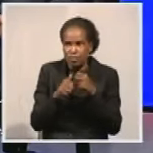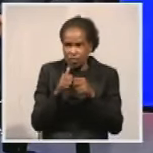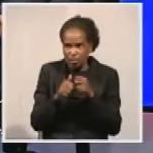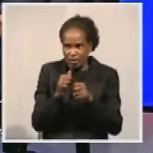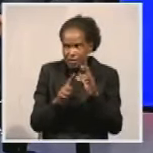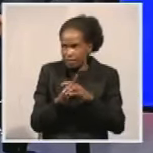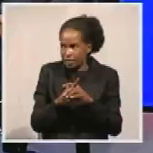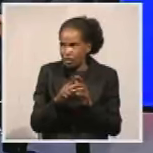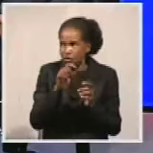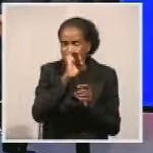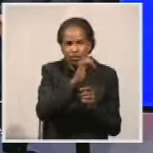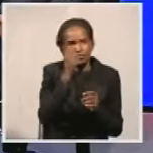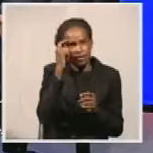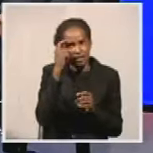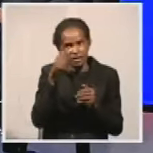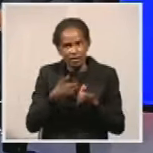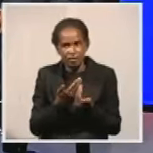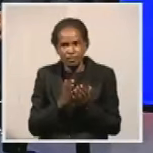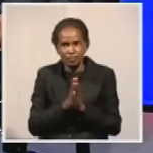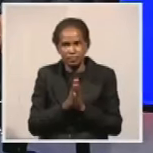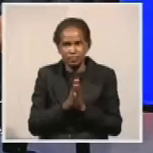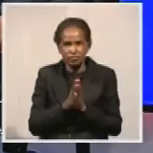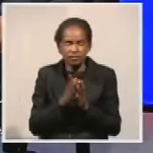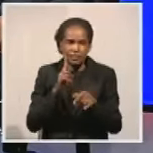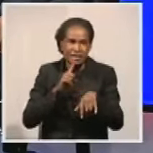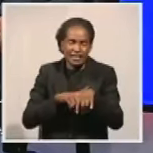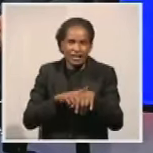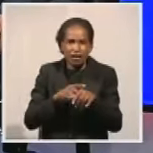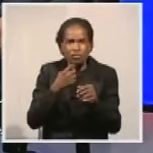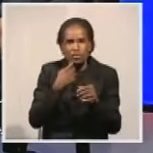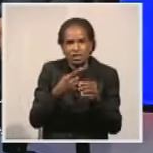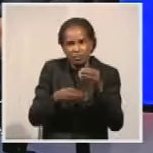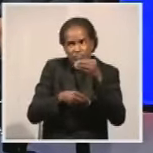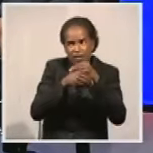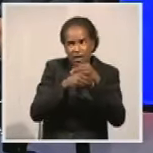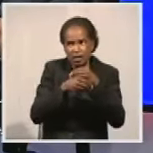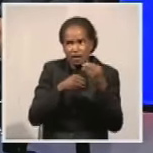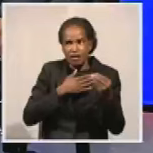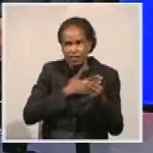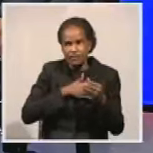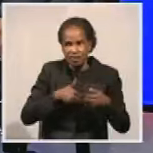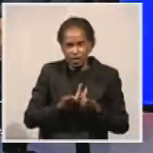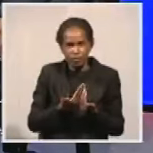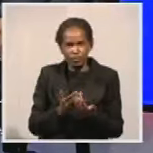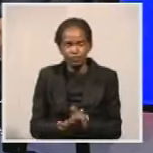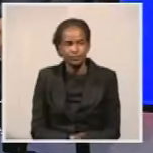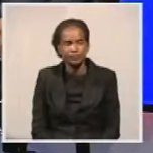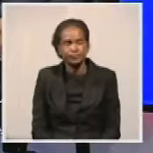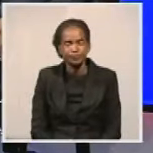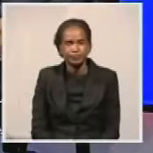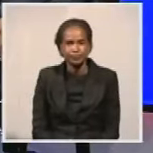reflections and musings on that, and what was the kind of thinking during the time when you said, let's include this in the Constitution? You